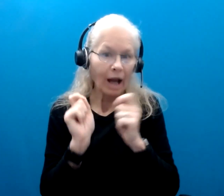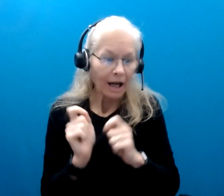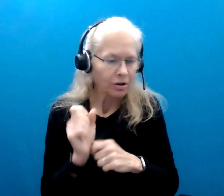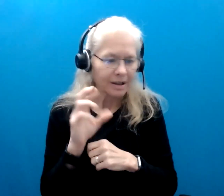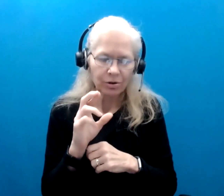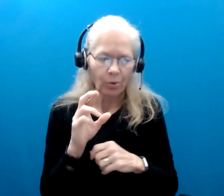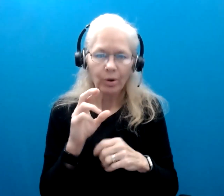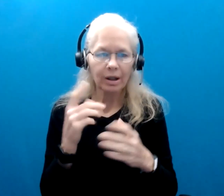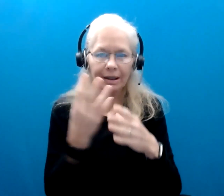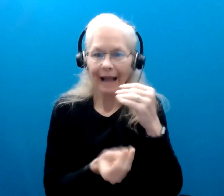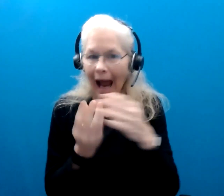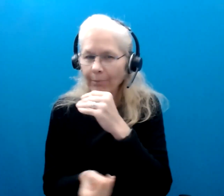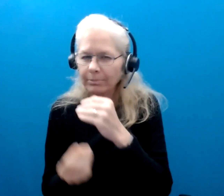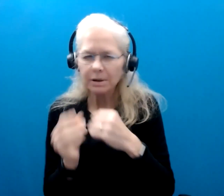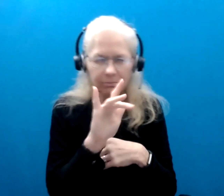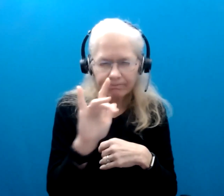be addressed.